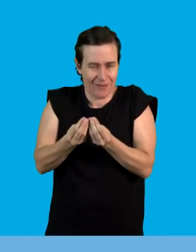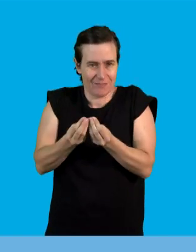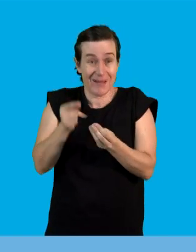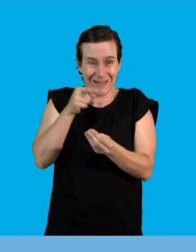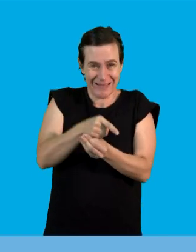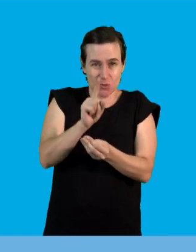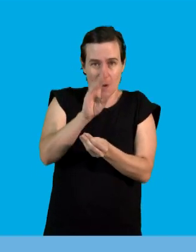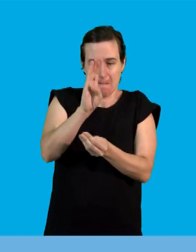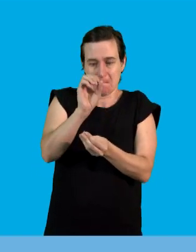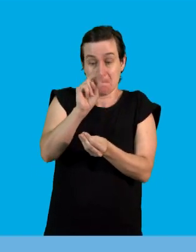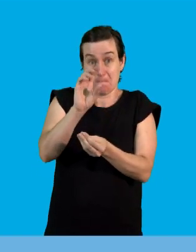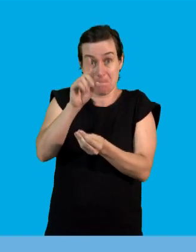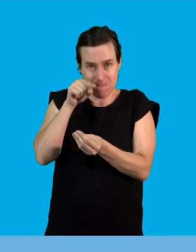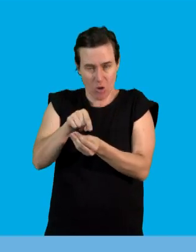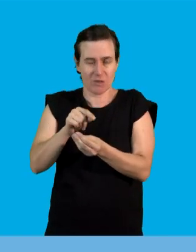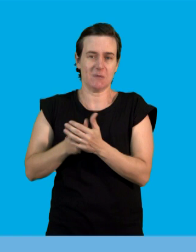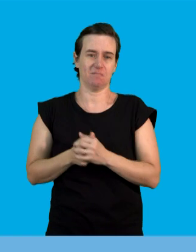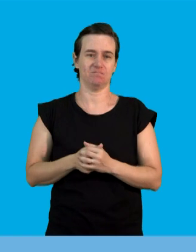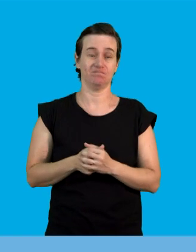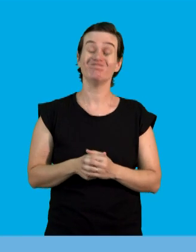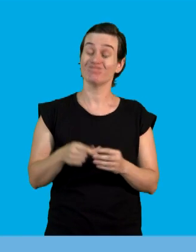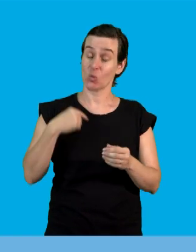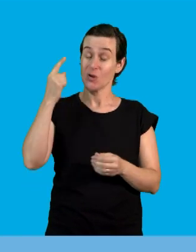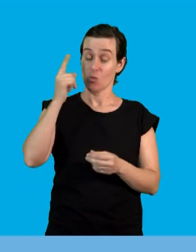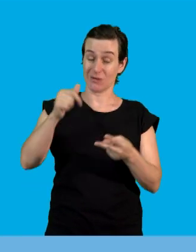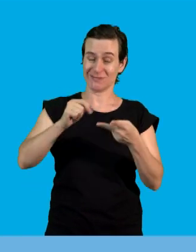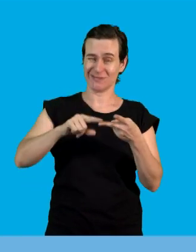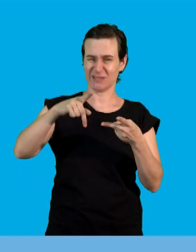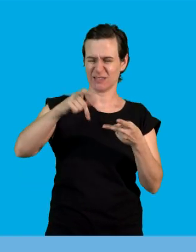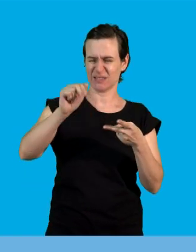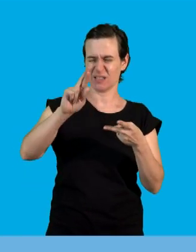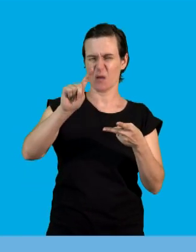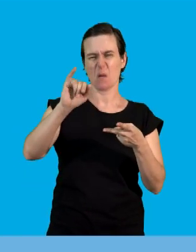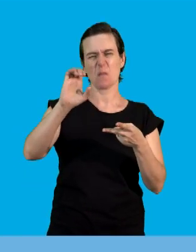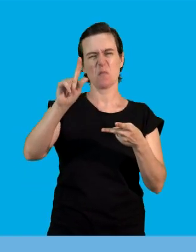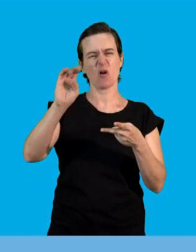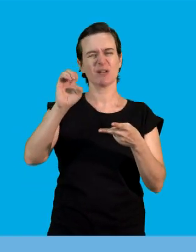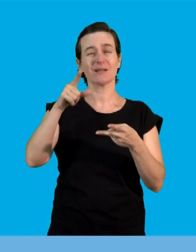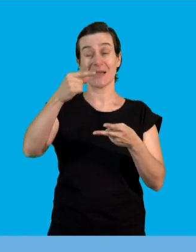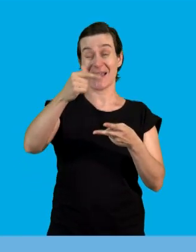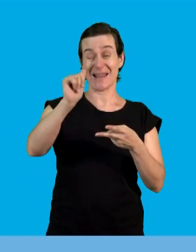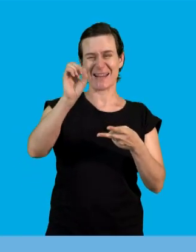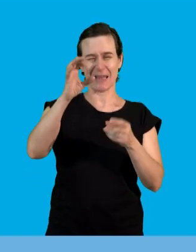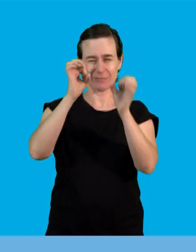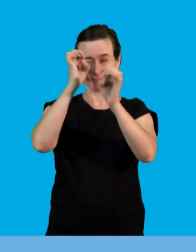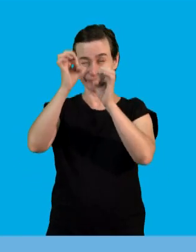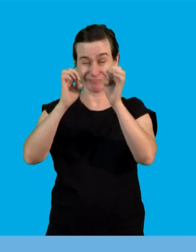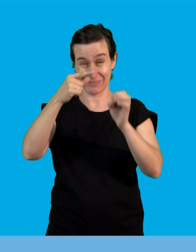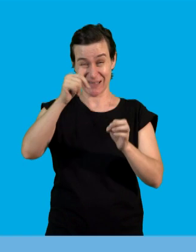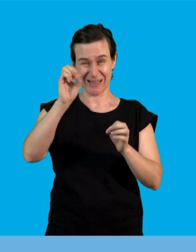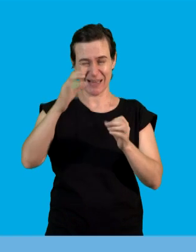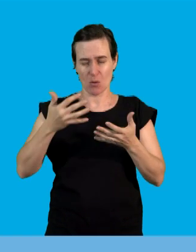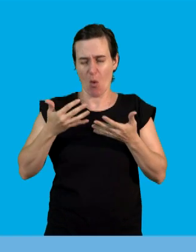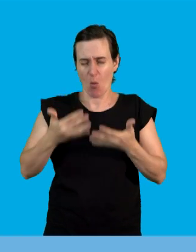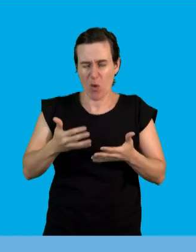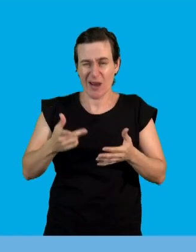bond, and that bond is actually a force. We also know that particles in gases have weak forces between them. So the